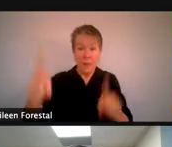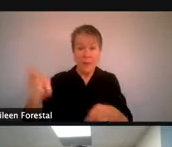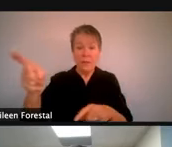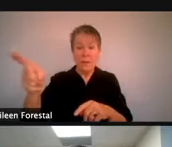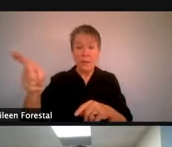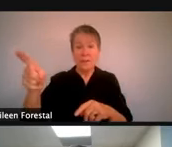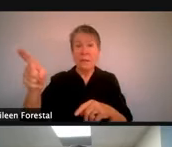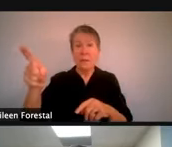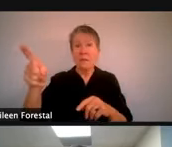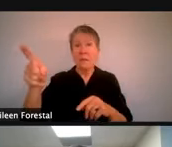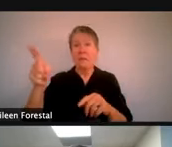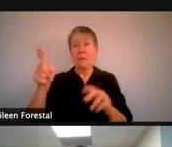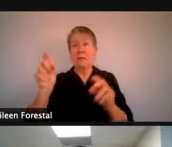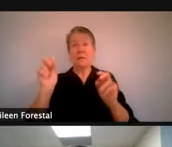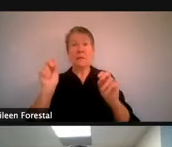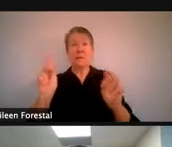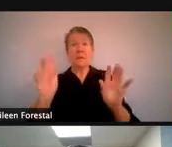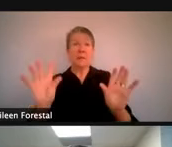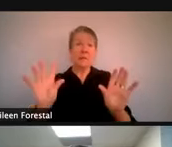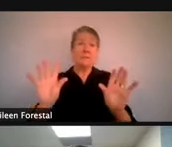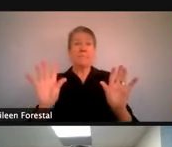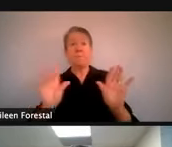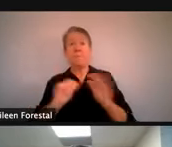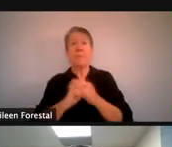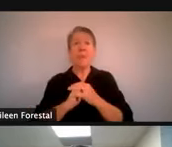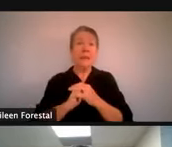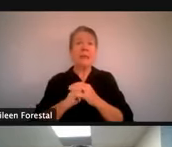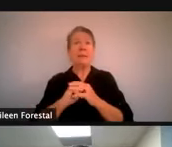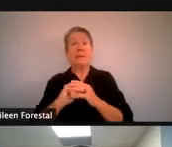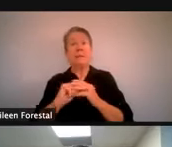or paragraphs, but plus or minus, it would seem to me that's what it would look like.